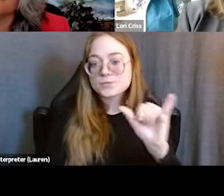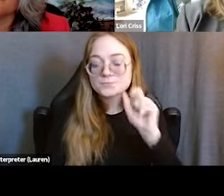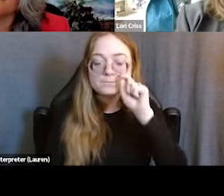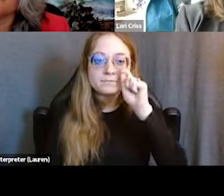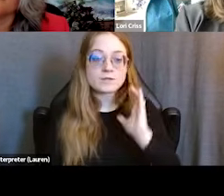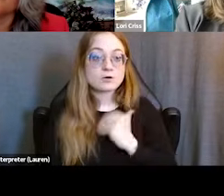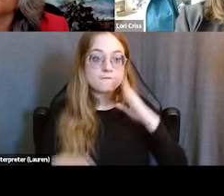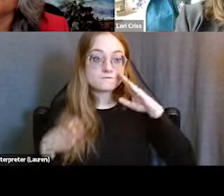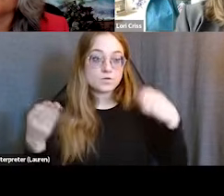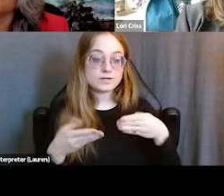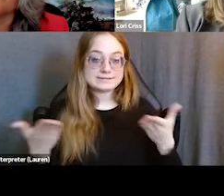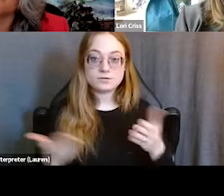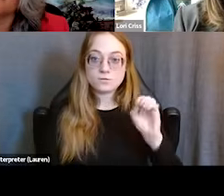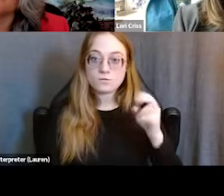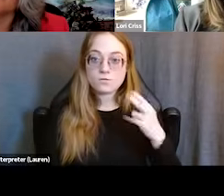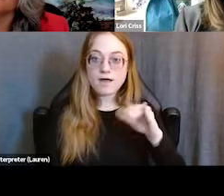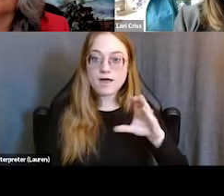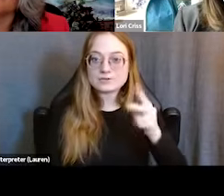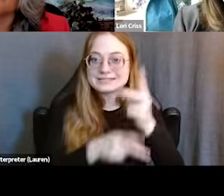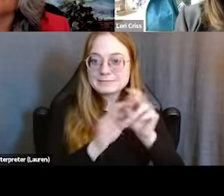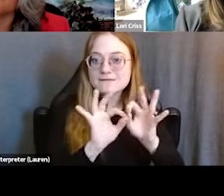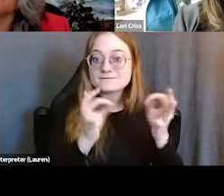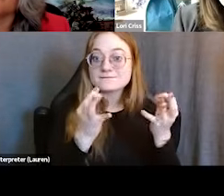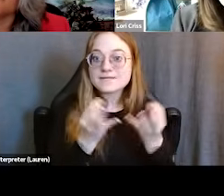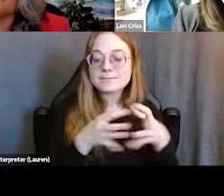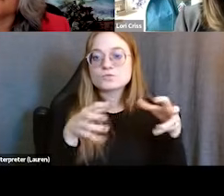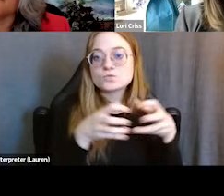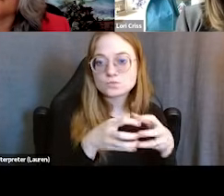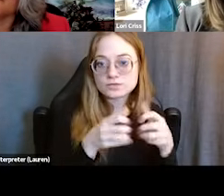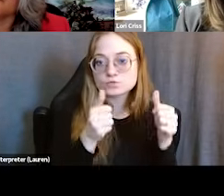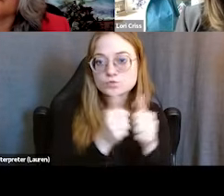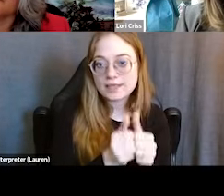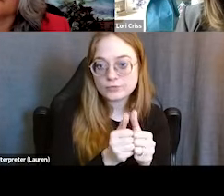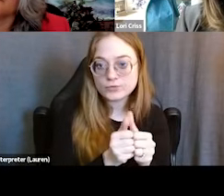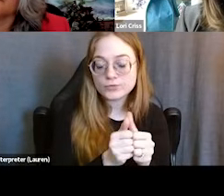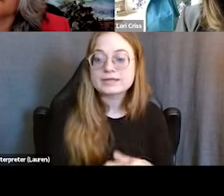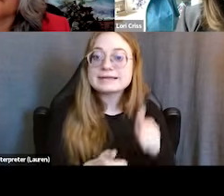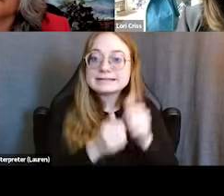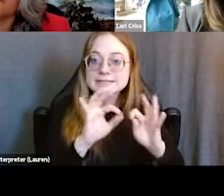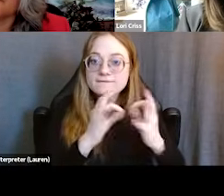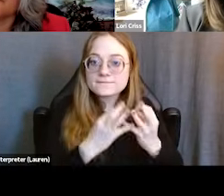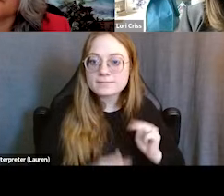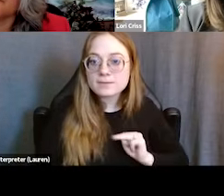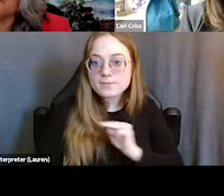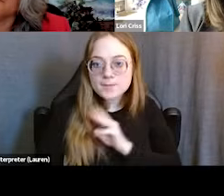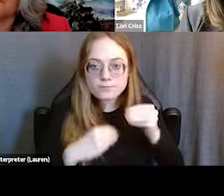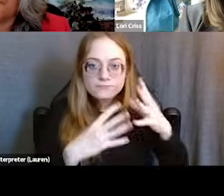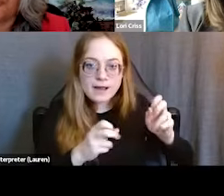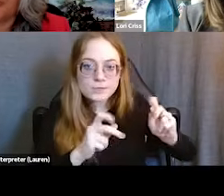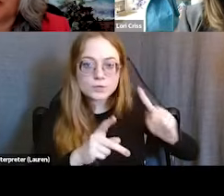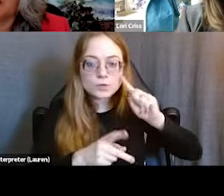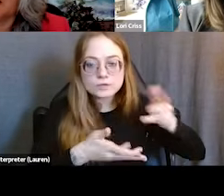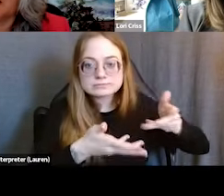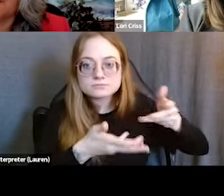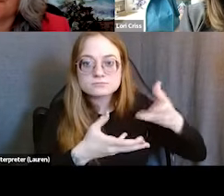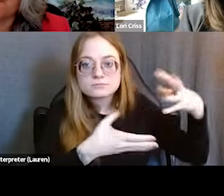in Ohio really is in keeping families together and giving each family member the opportunity to engage in support that